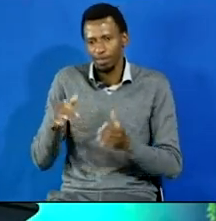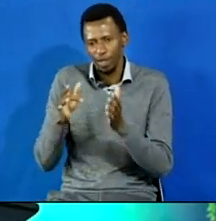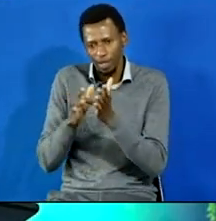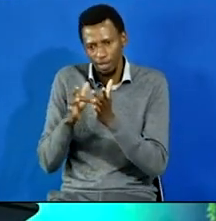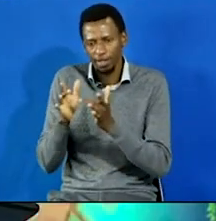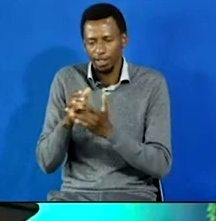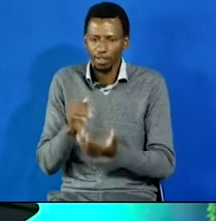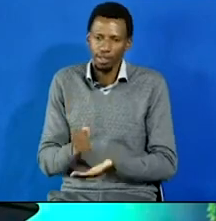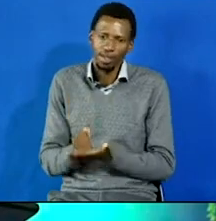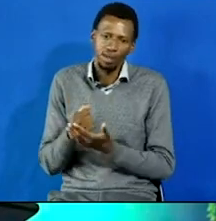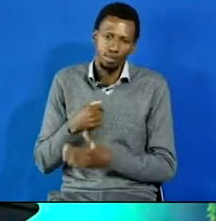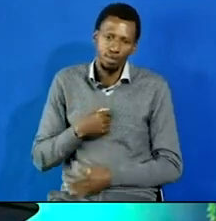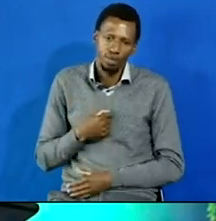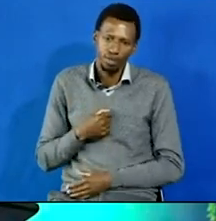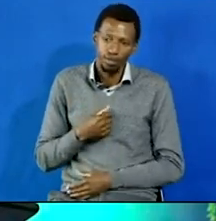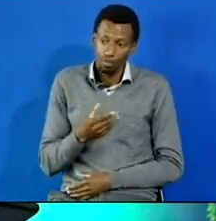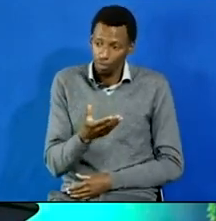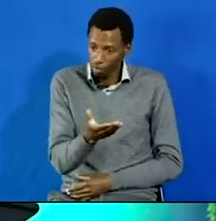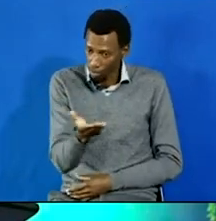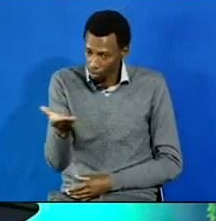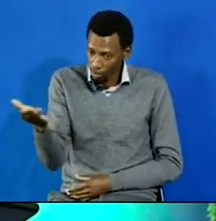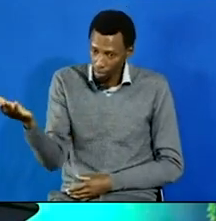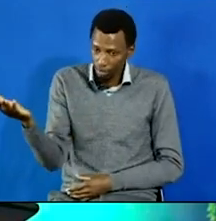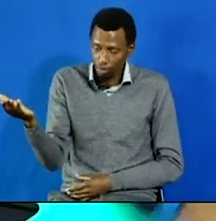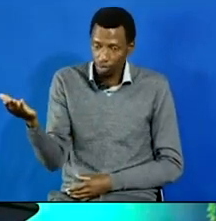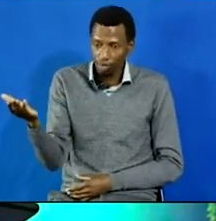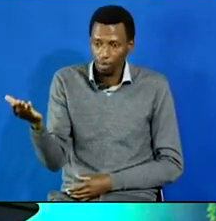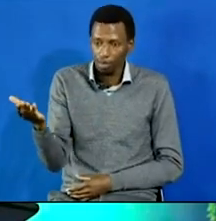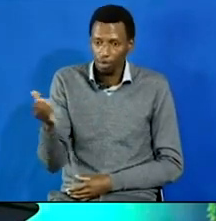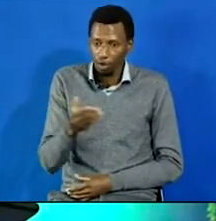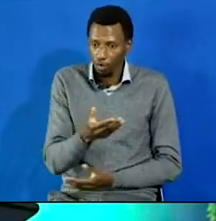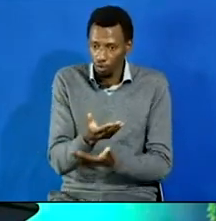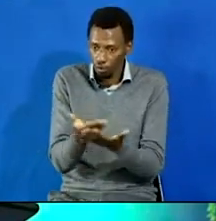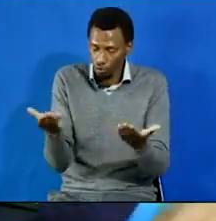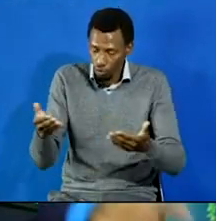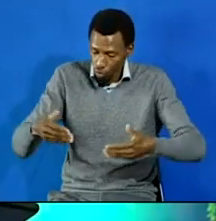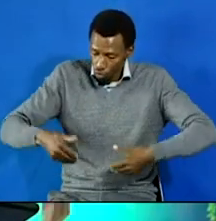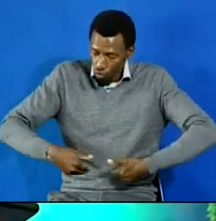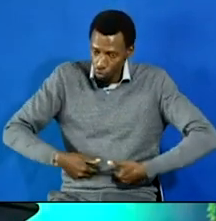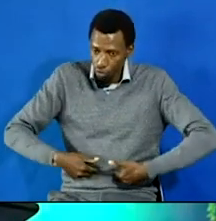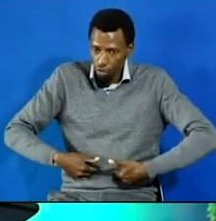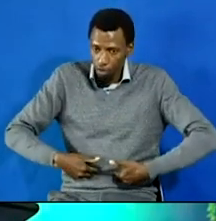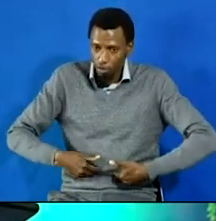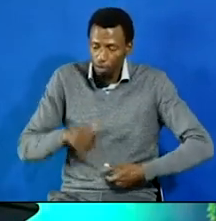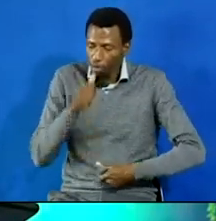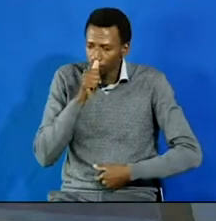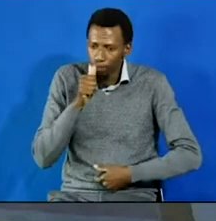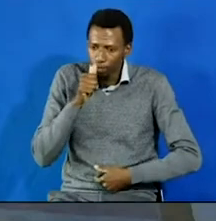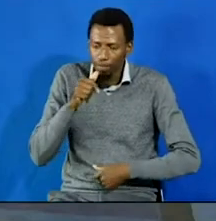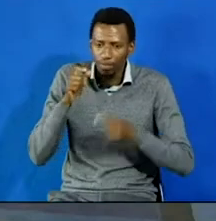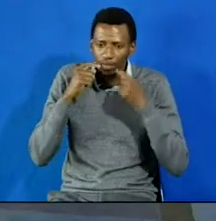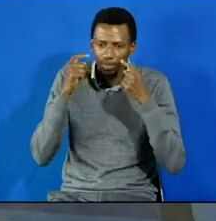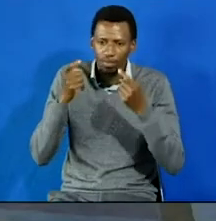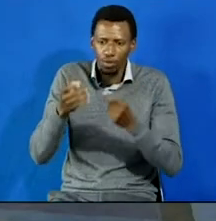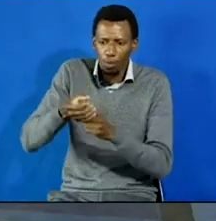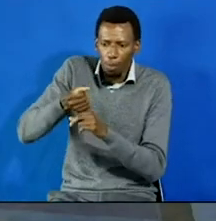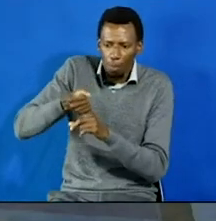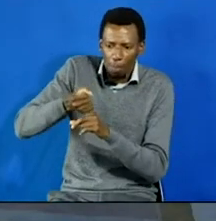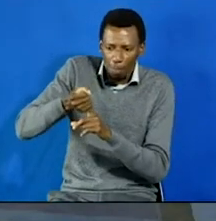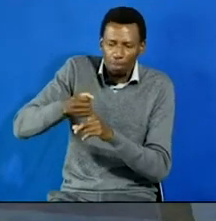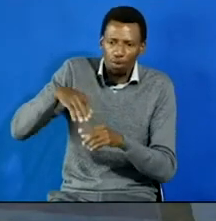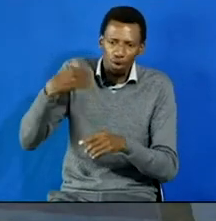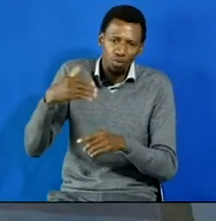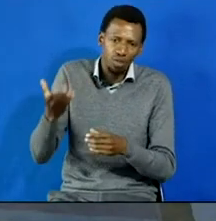You are in secret sin as a young person. You have gotten yourself even into masturbation. And the devil has ruled